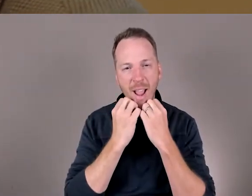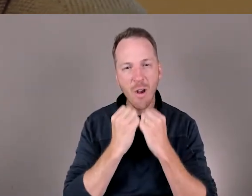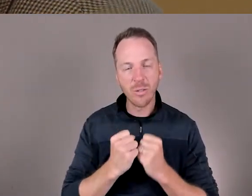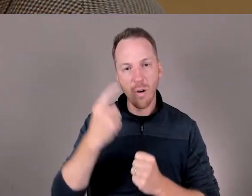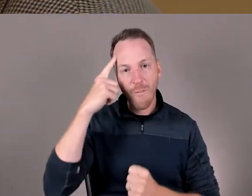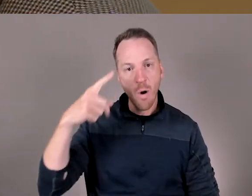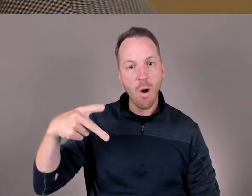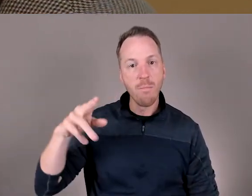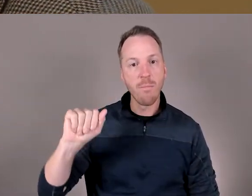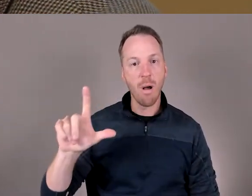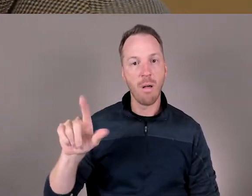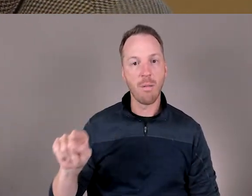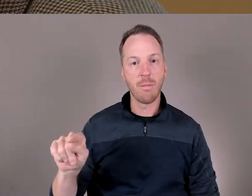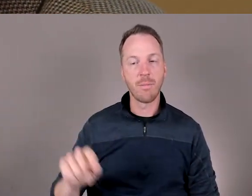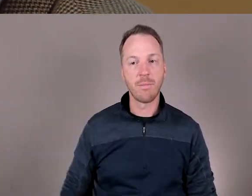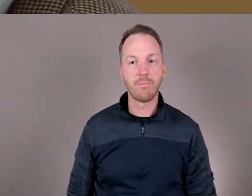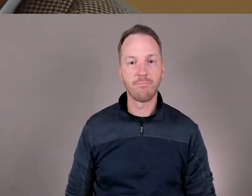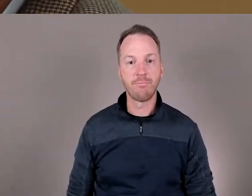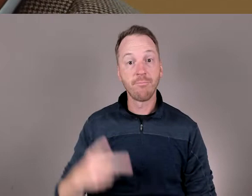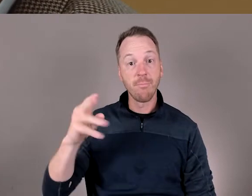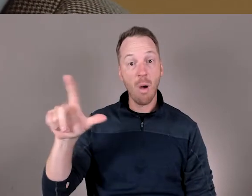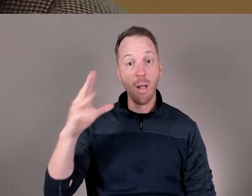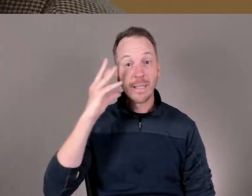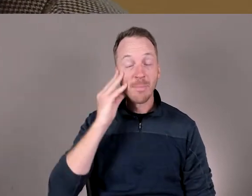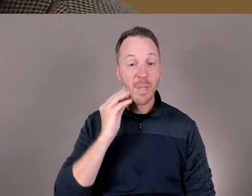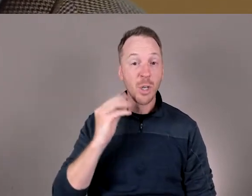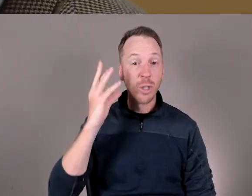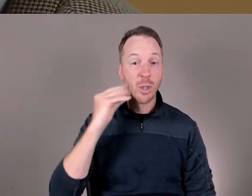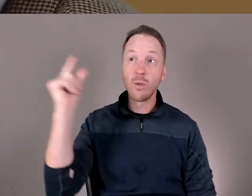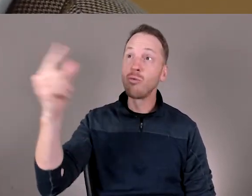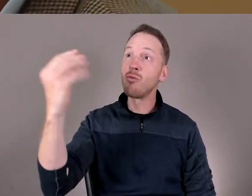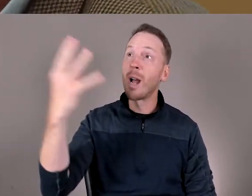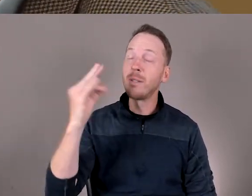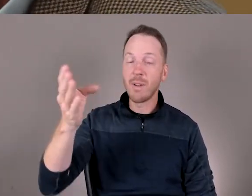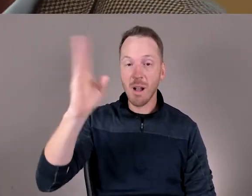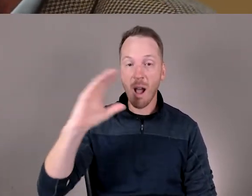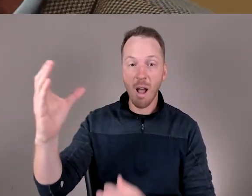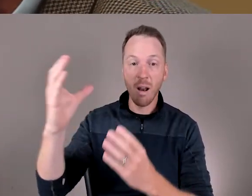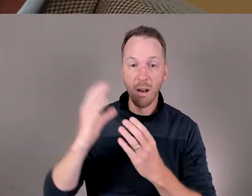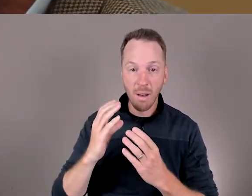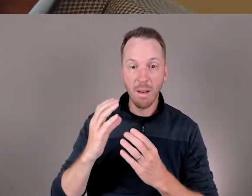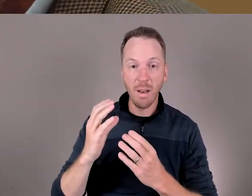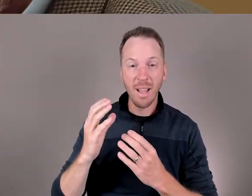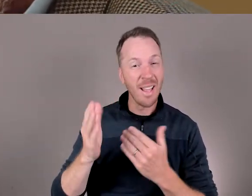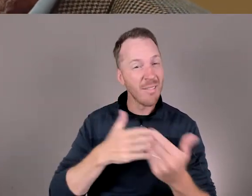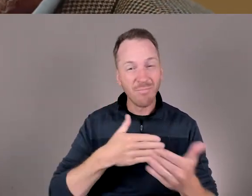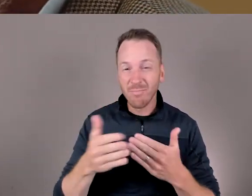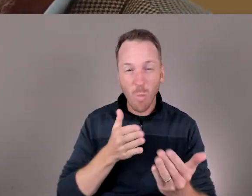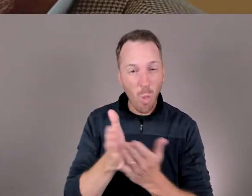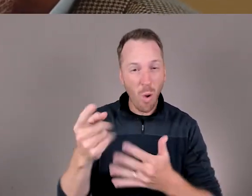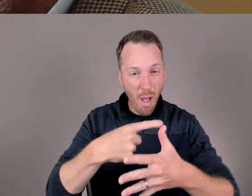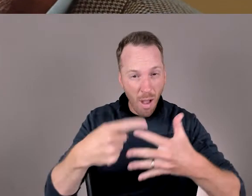the Apostle Paul. Paul experienced the grace of God even in all his